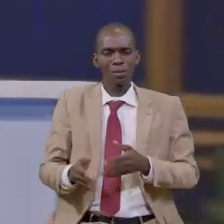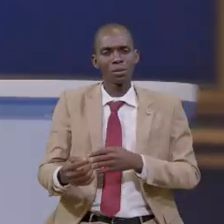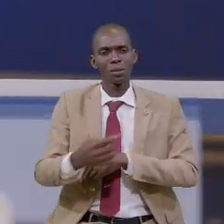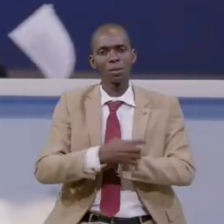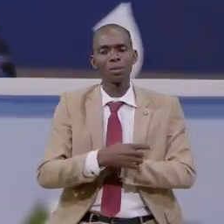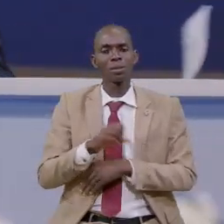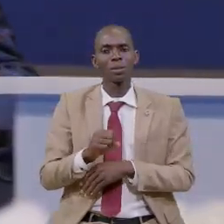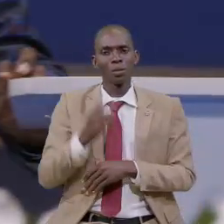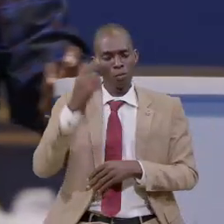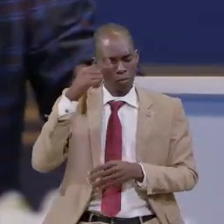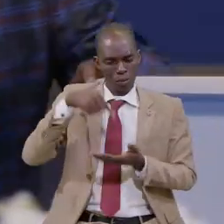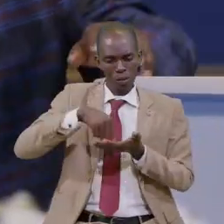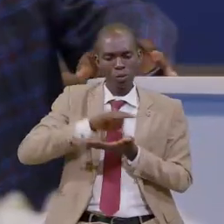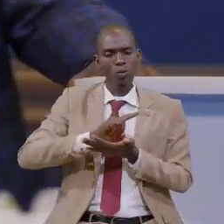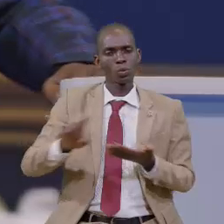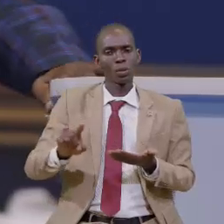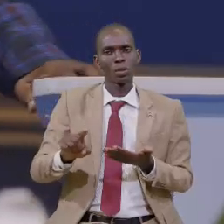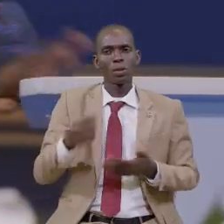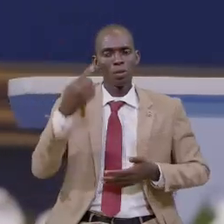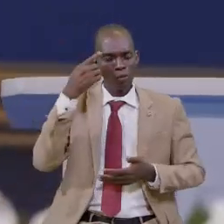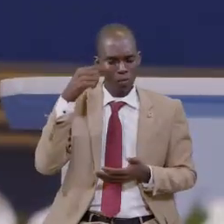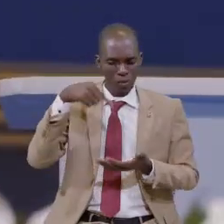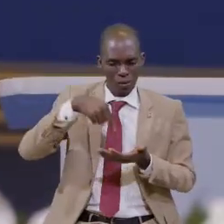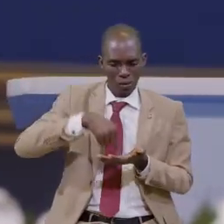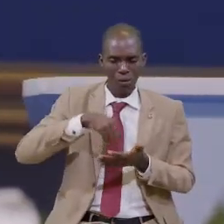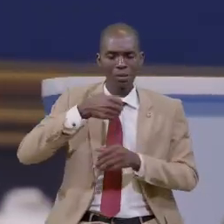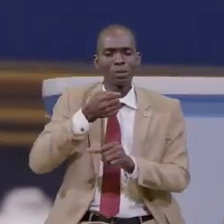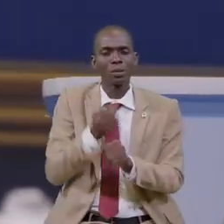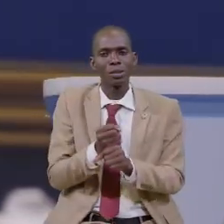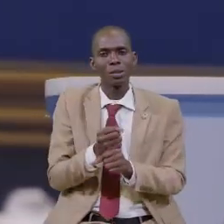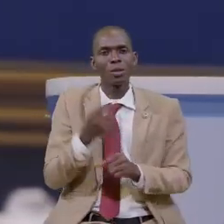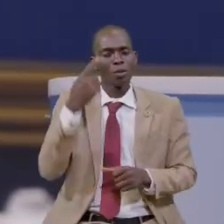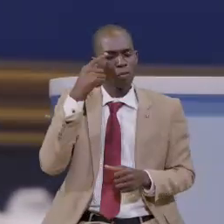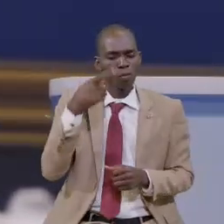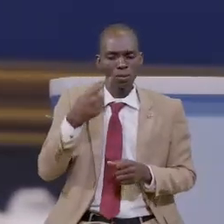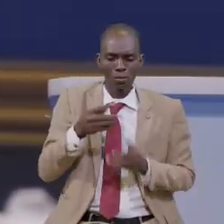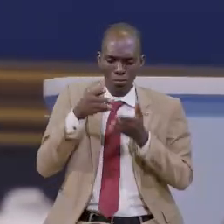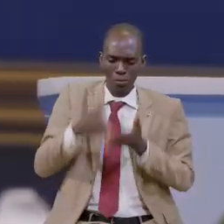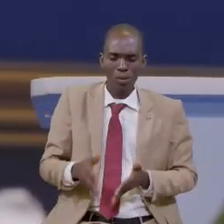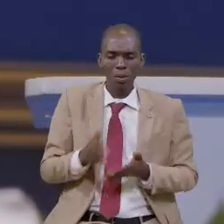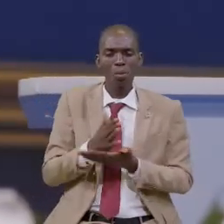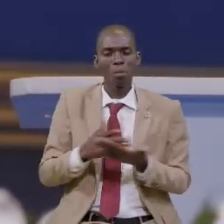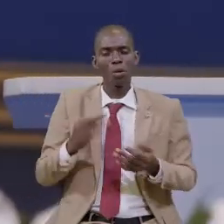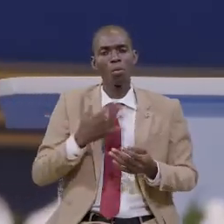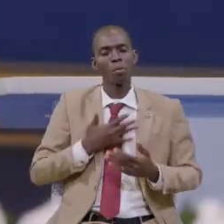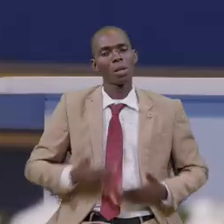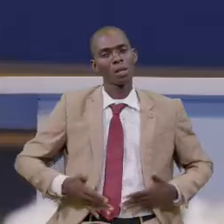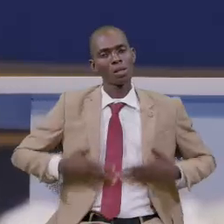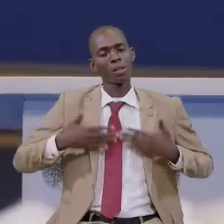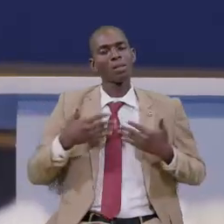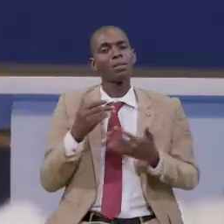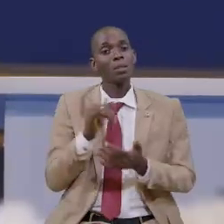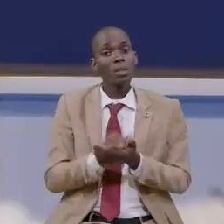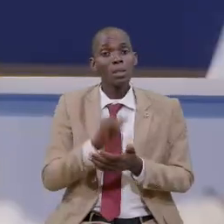week? For the rest of this year? For the rest of my life? It says, that is